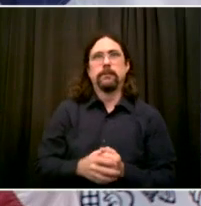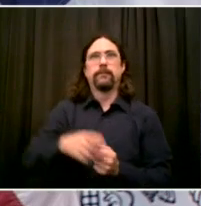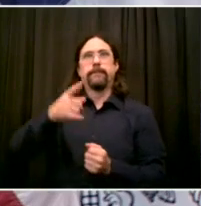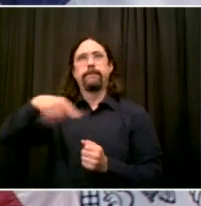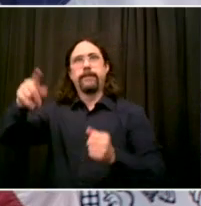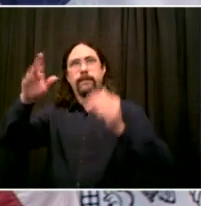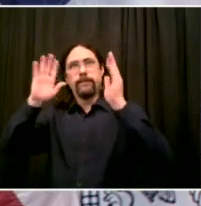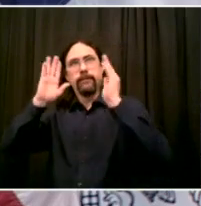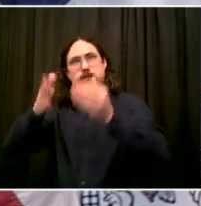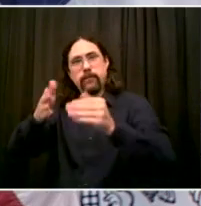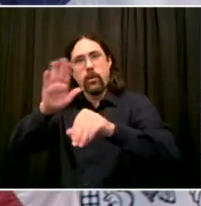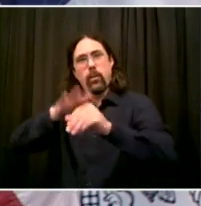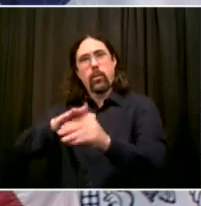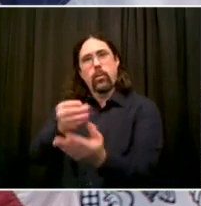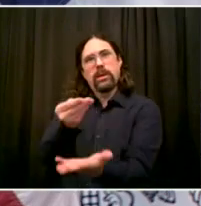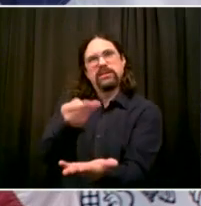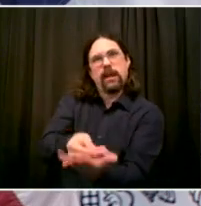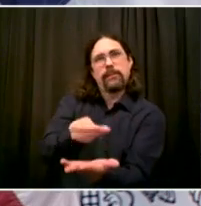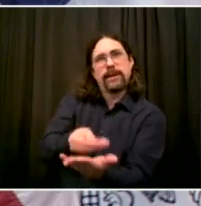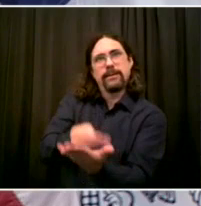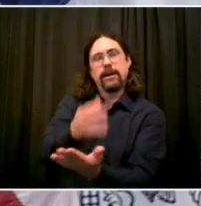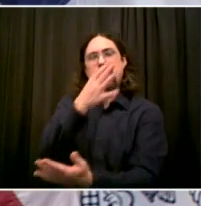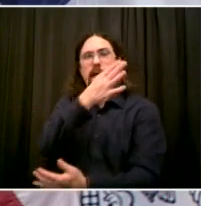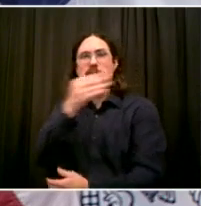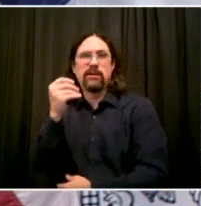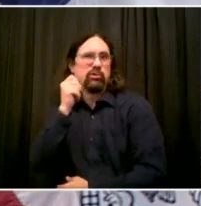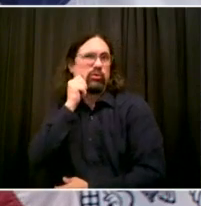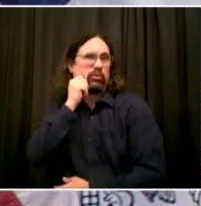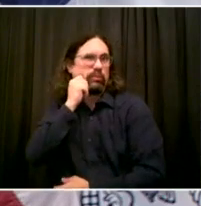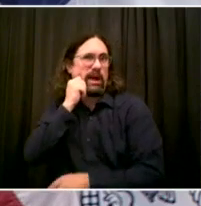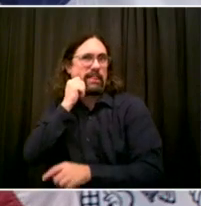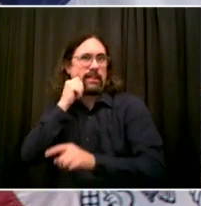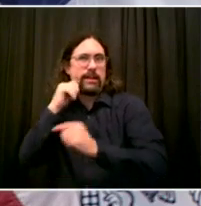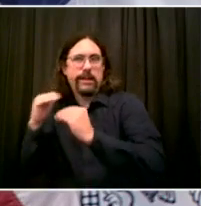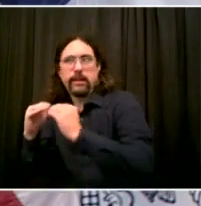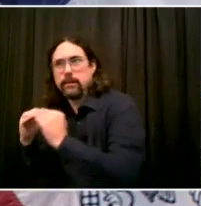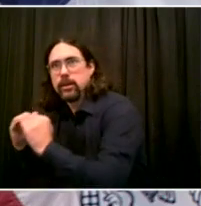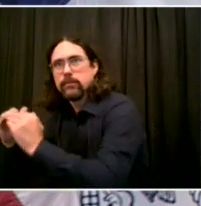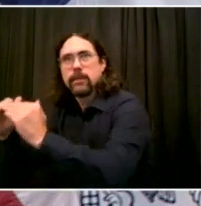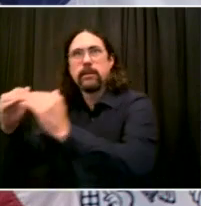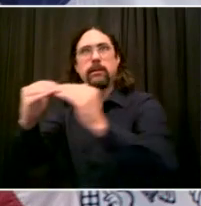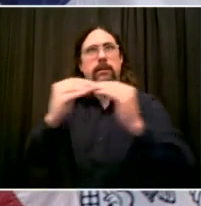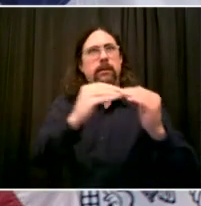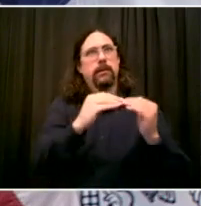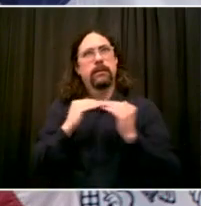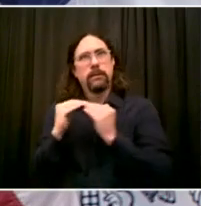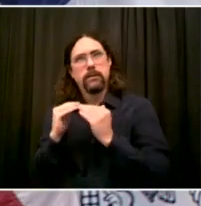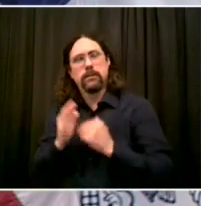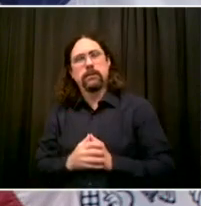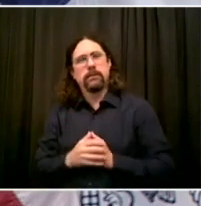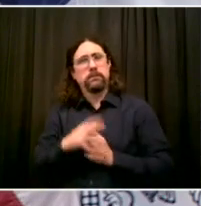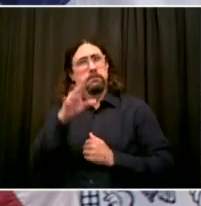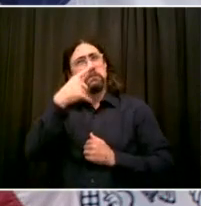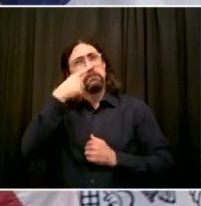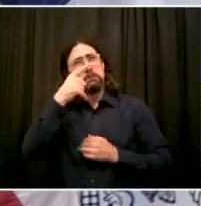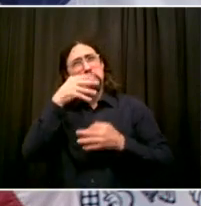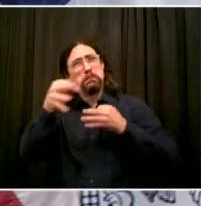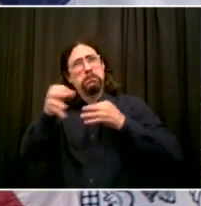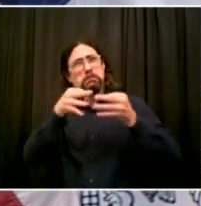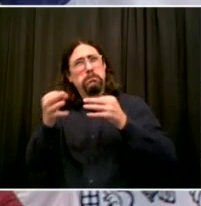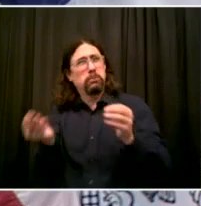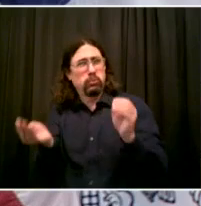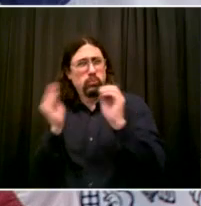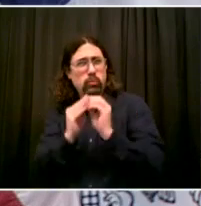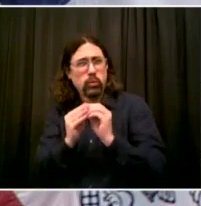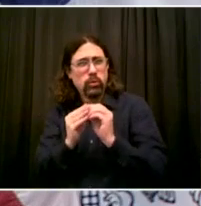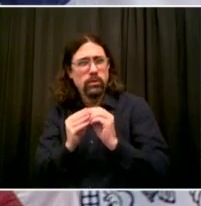that. Is that how you're going to prioritize which projects move forward? Look, as always,